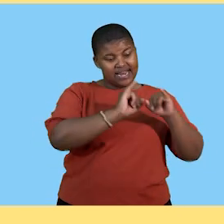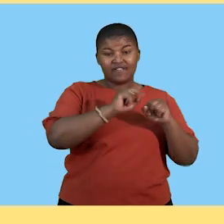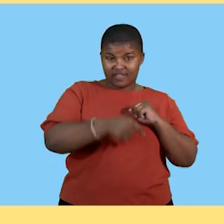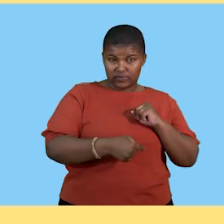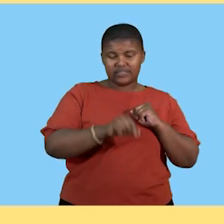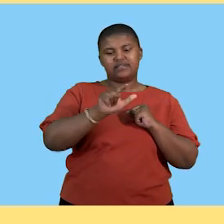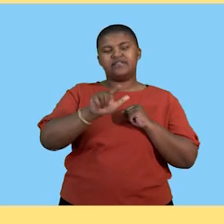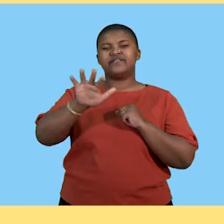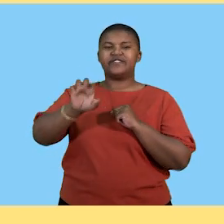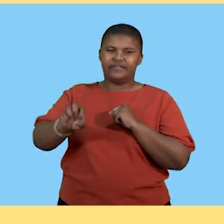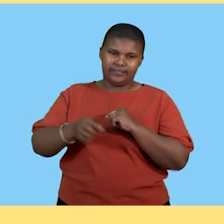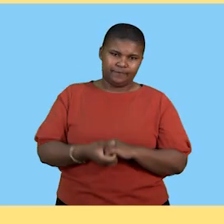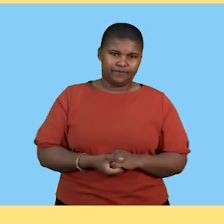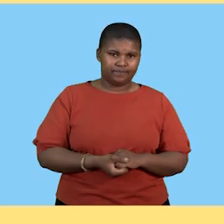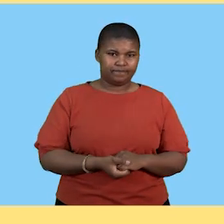11,750.